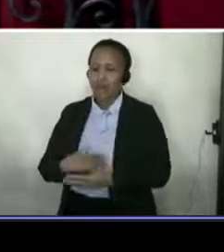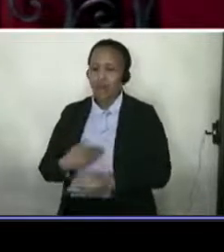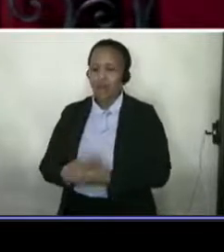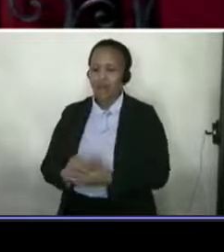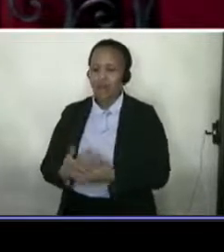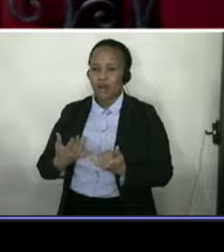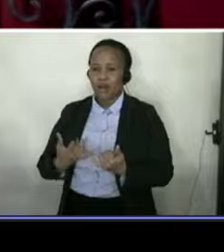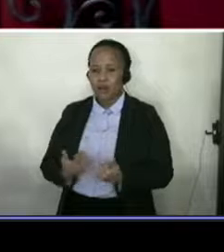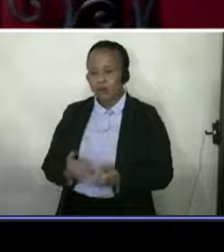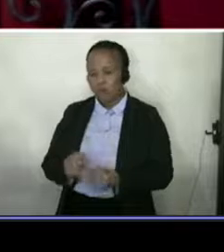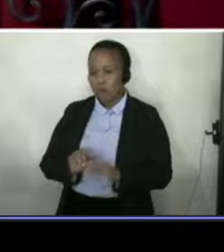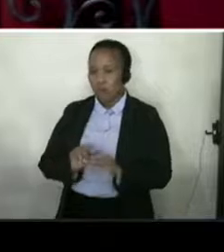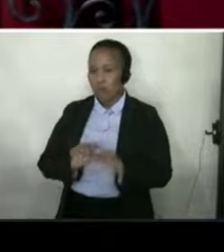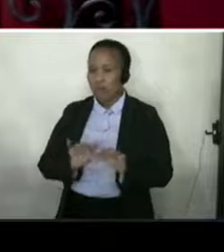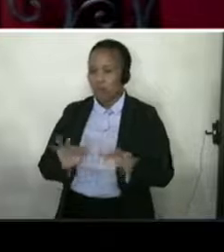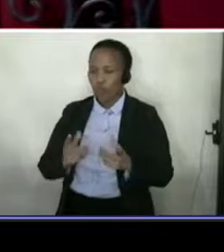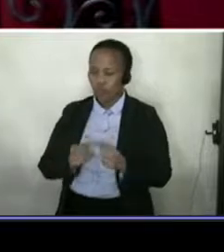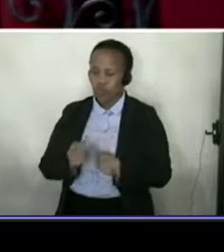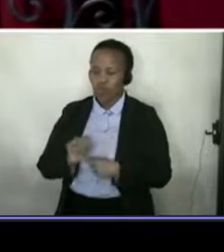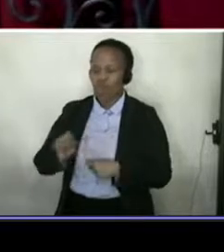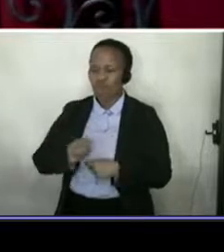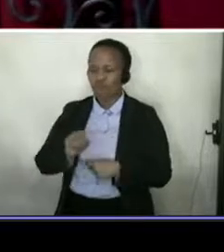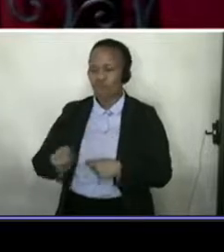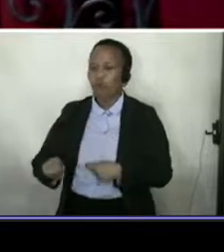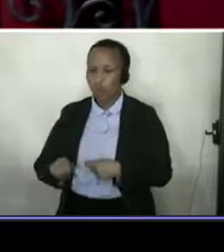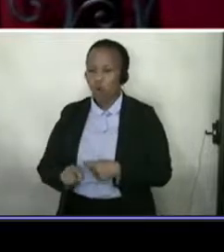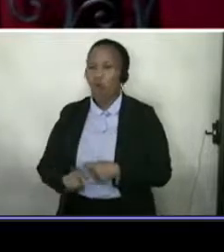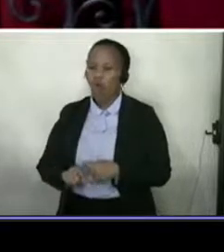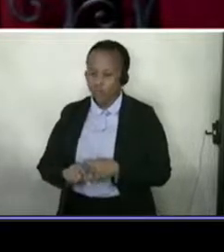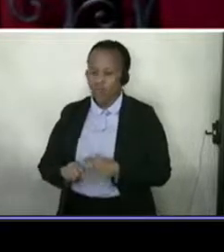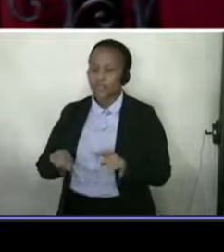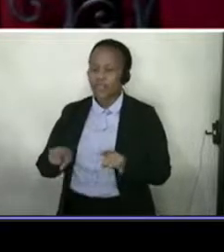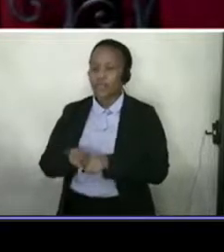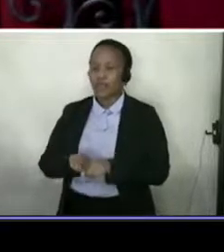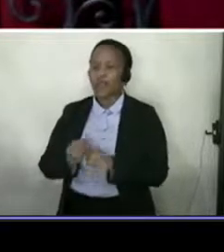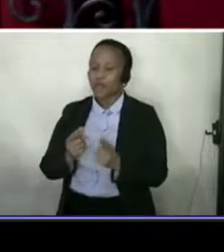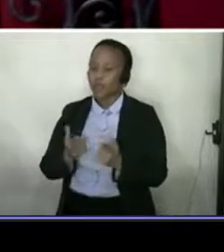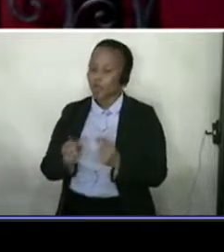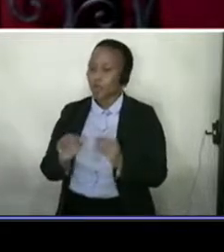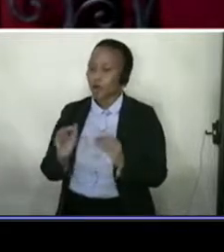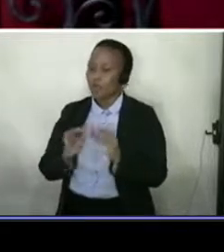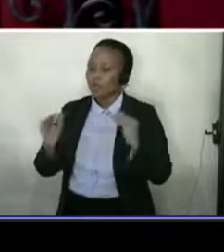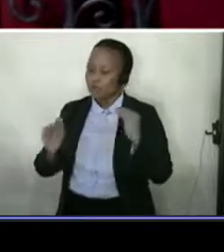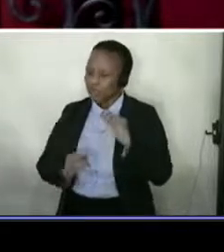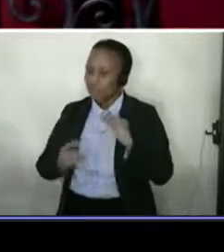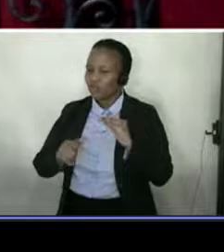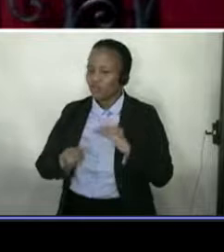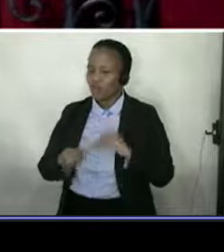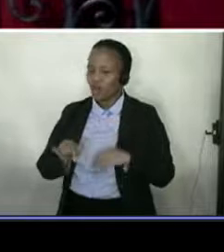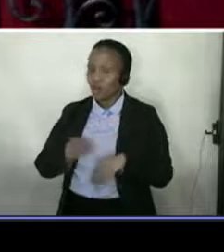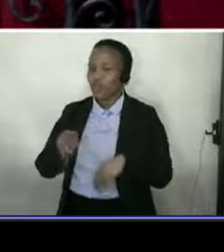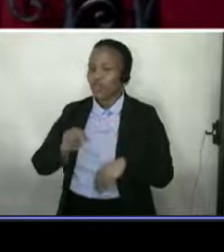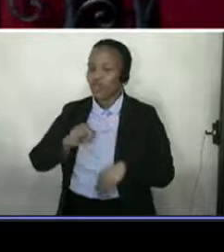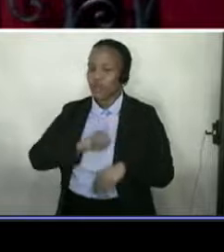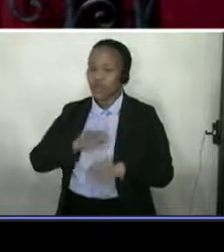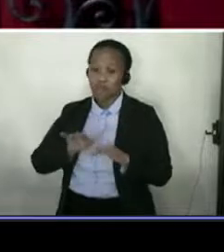and culprits are themselves an insult and injustice to the people of KwaZulu-Natal. For example, these are some of the sentences